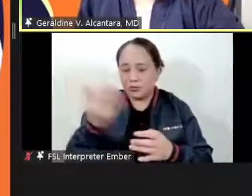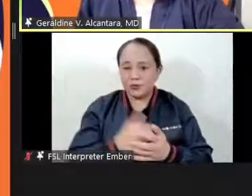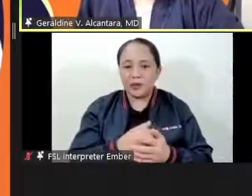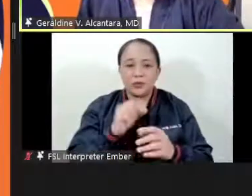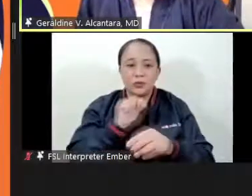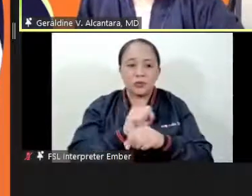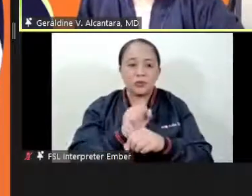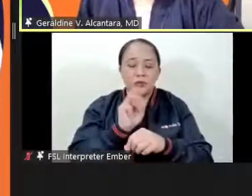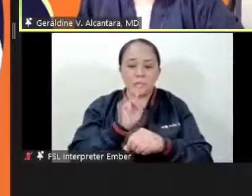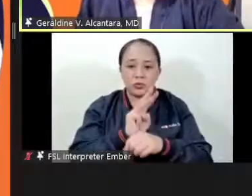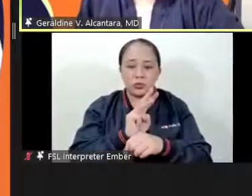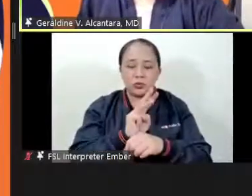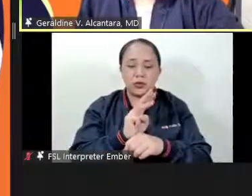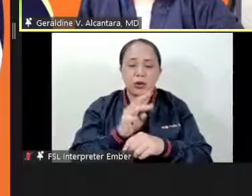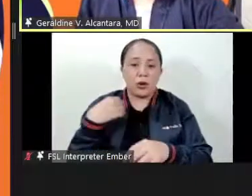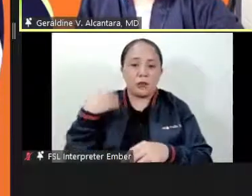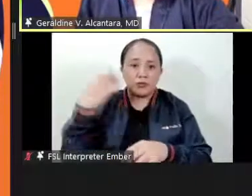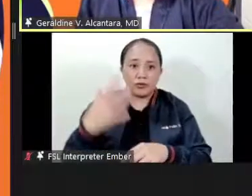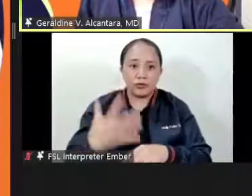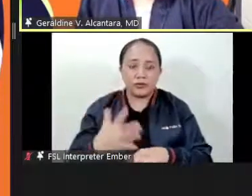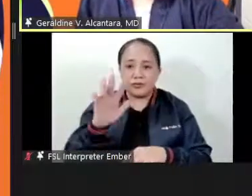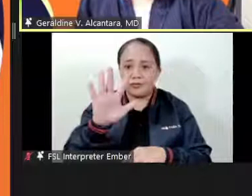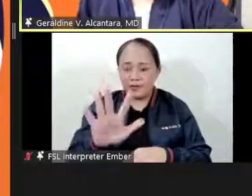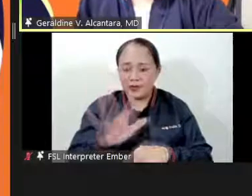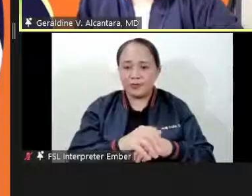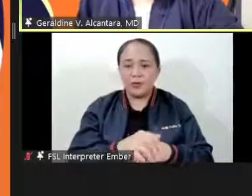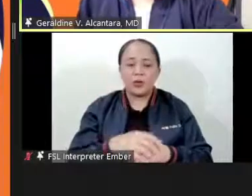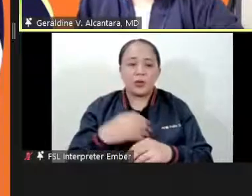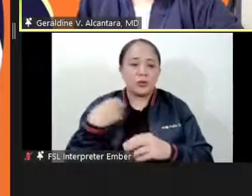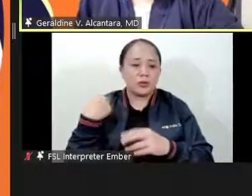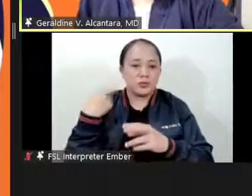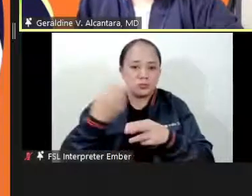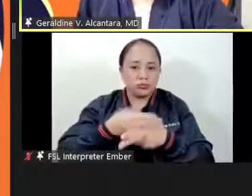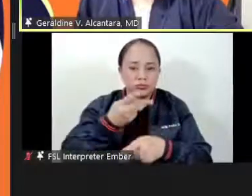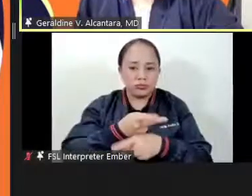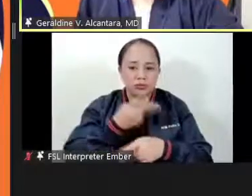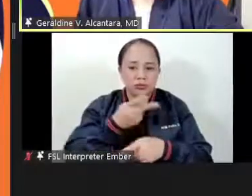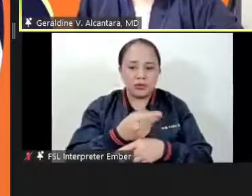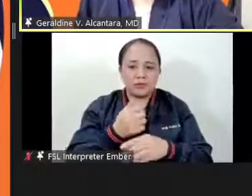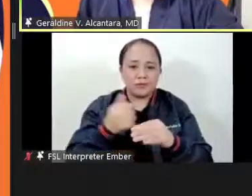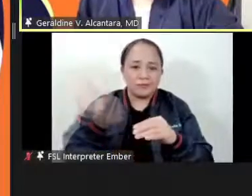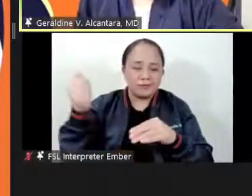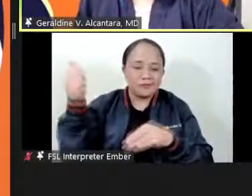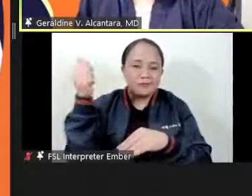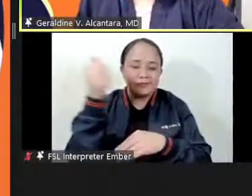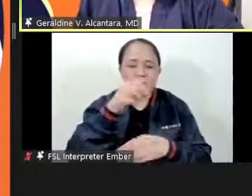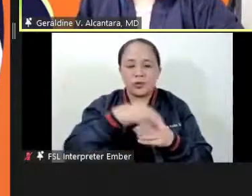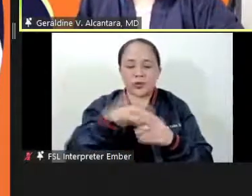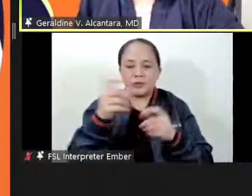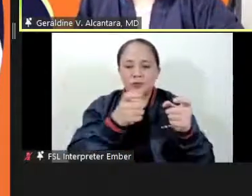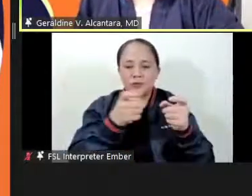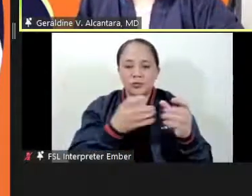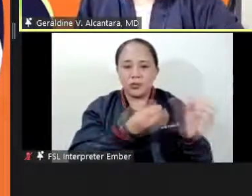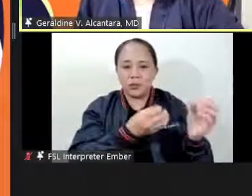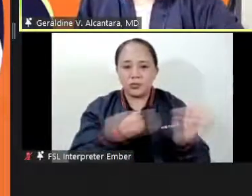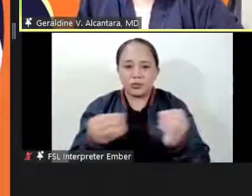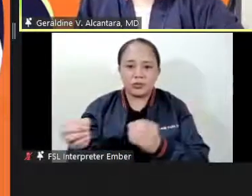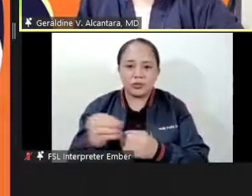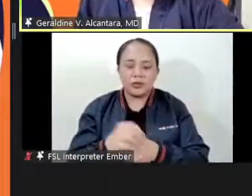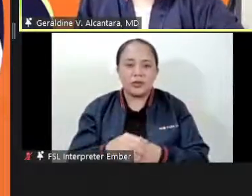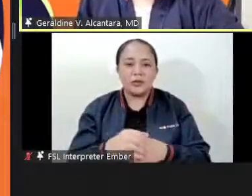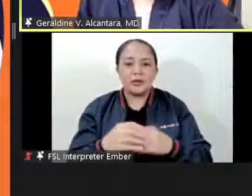Social Welfare Officer 5 and Officer in Charge Deputy Program Manager for operations of the